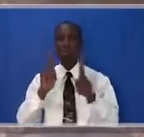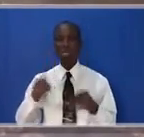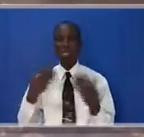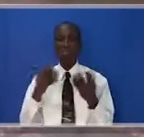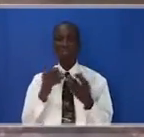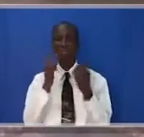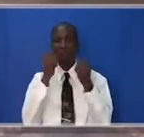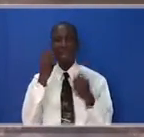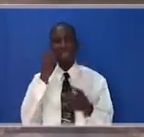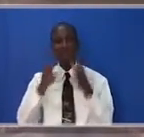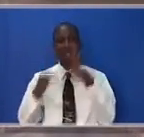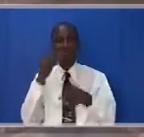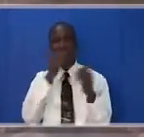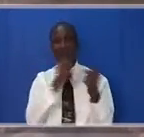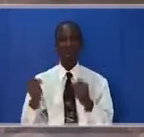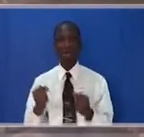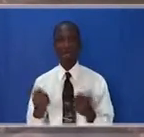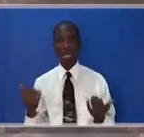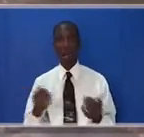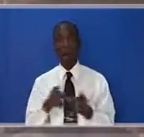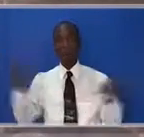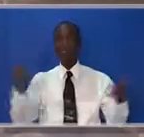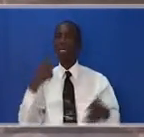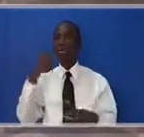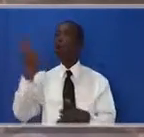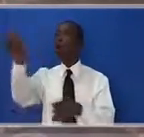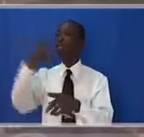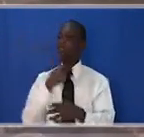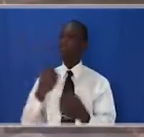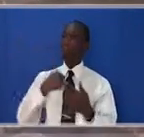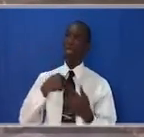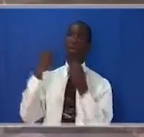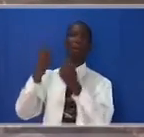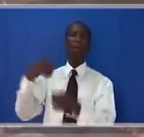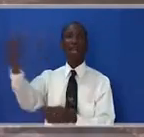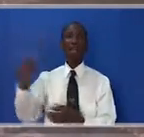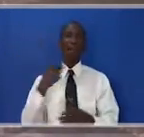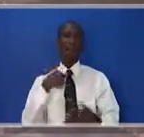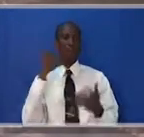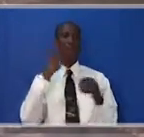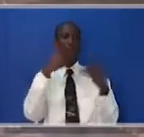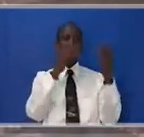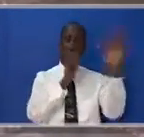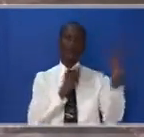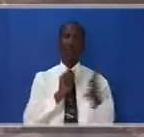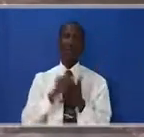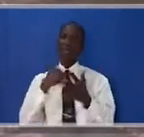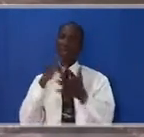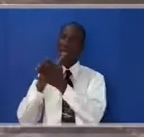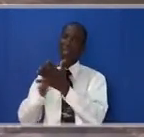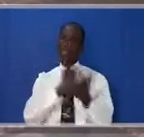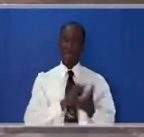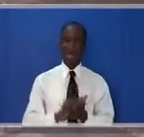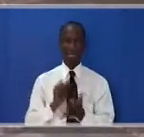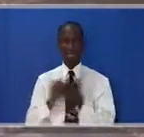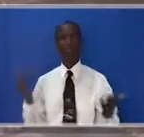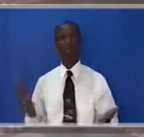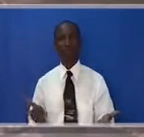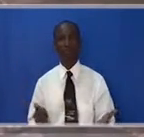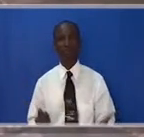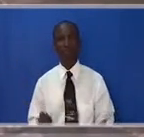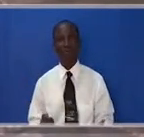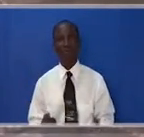beka bomudin chere baby a say mu free anfie pi na nkan konfo ka se bi a mu free